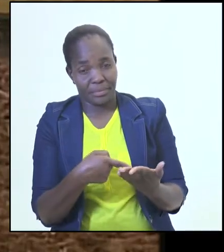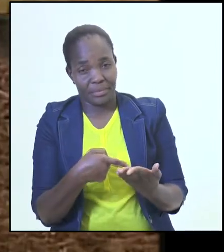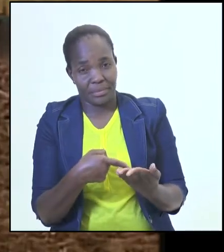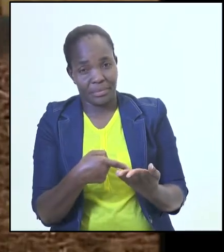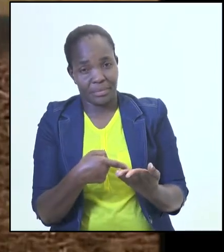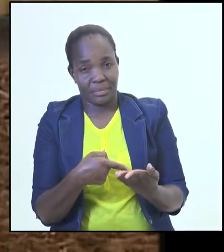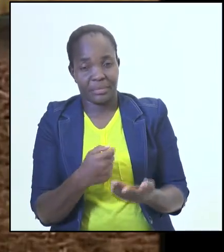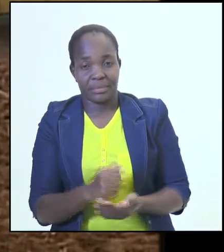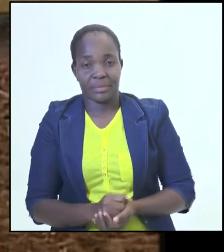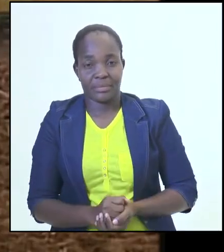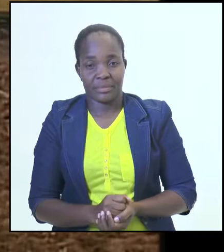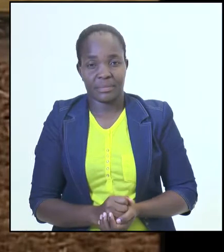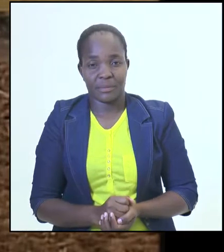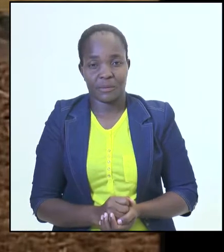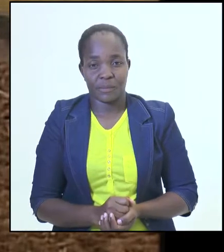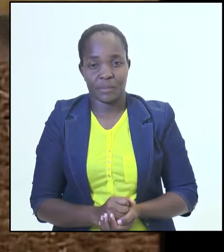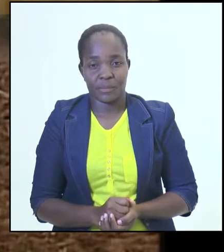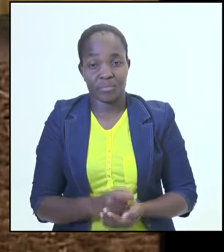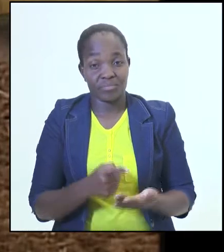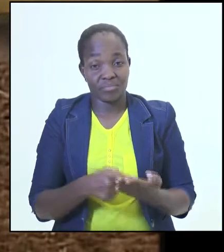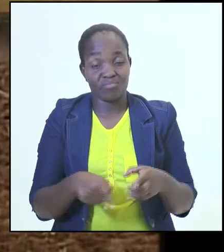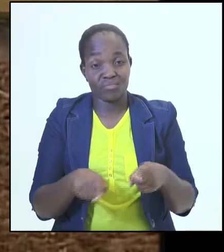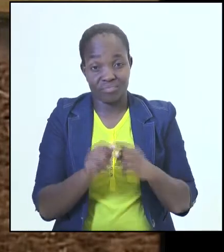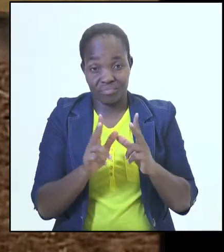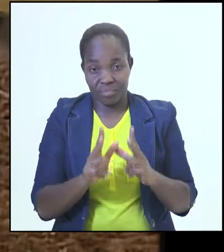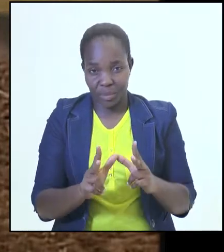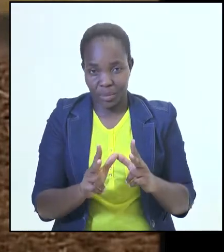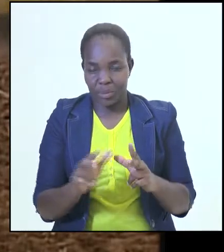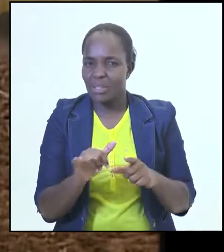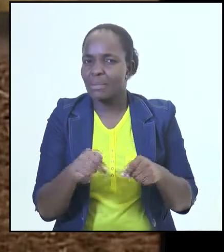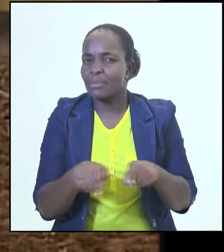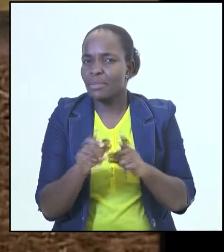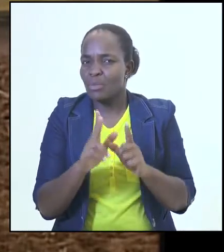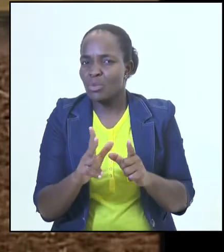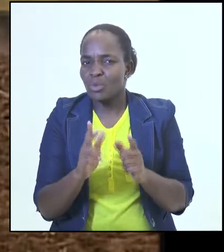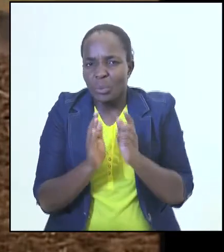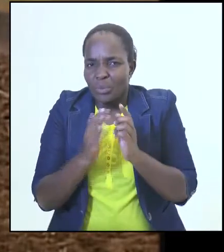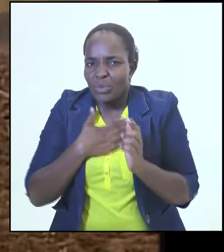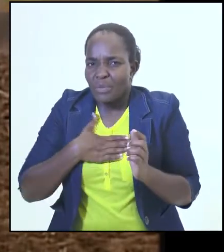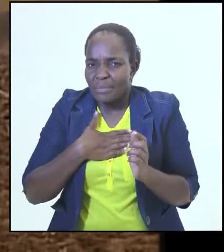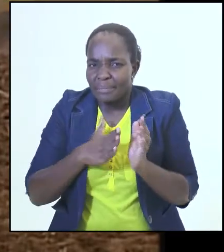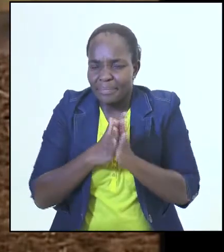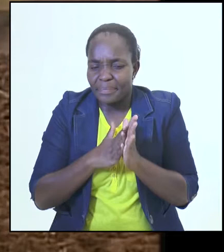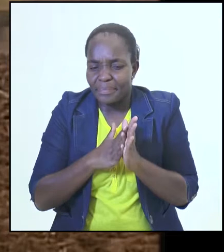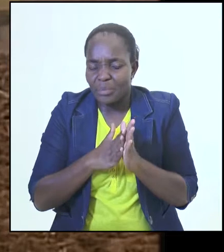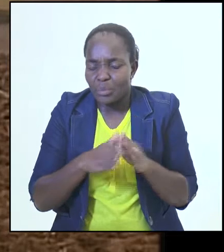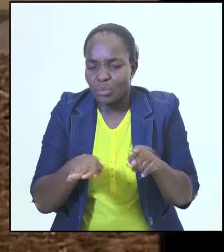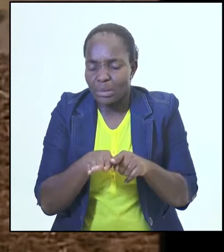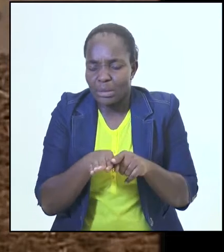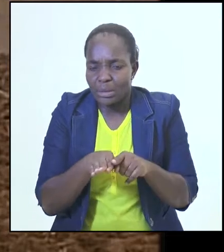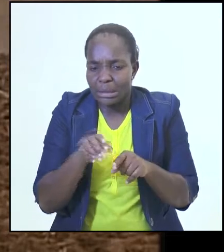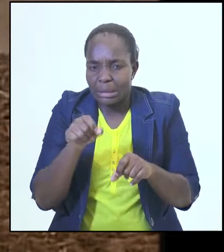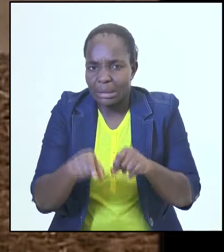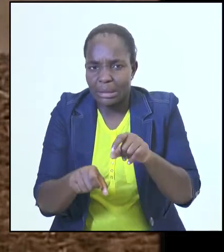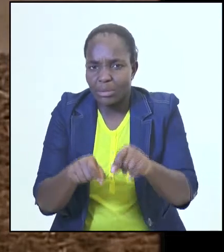It's a tractor which enables farmers to plow, water, and irrigate their lands. Modern technologies such as tractors have